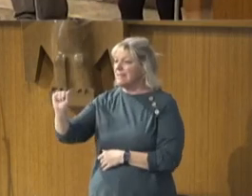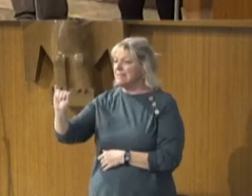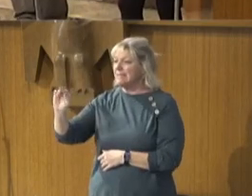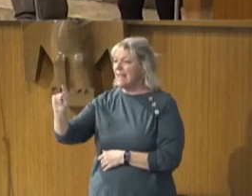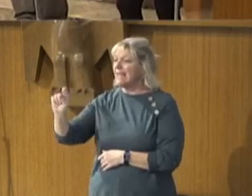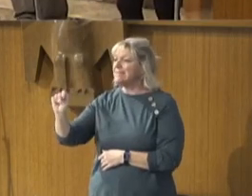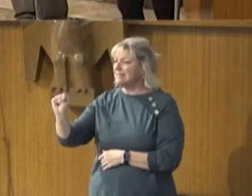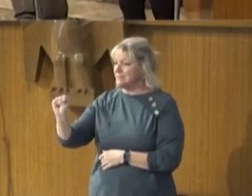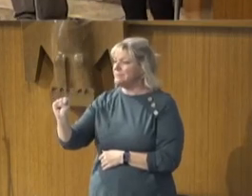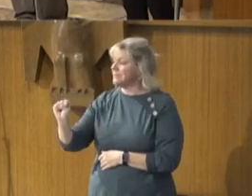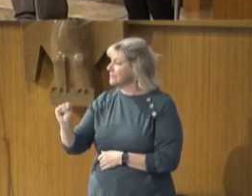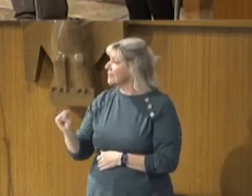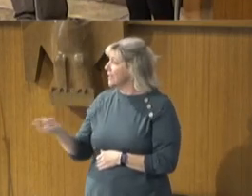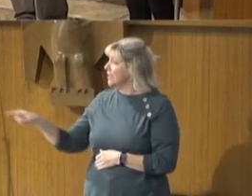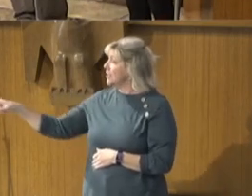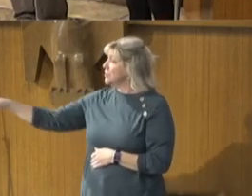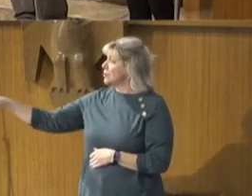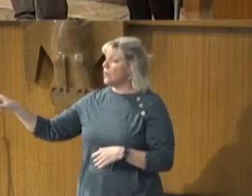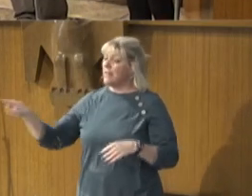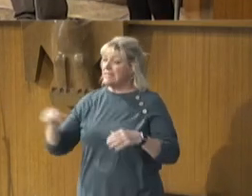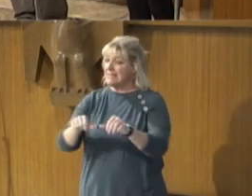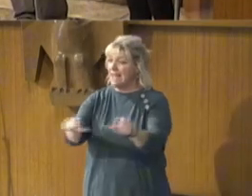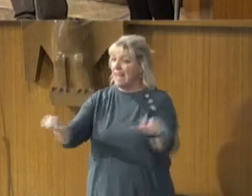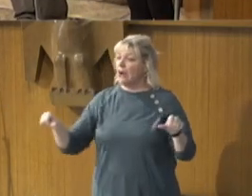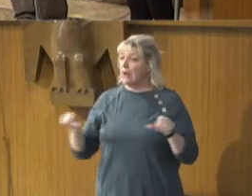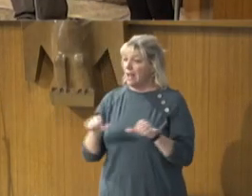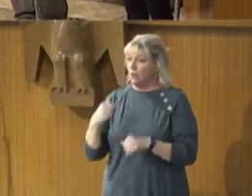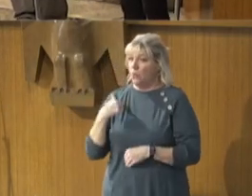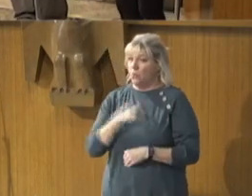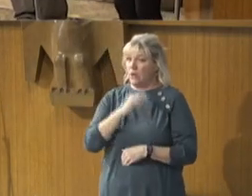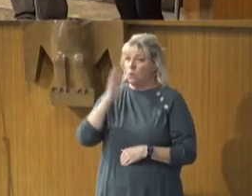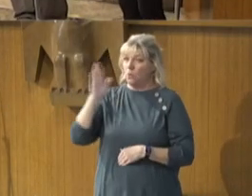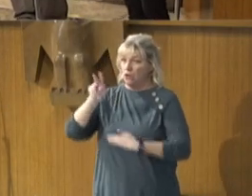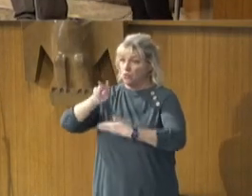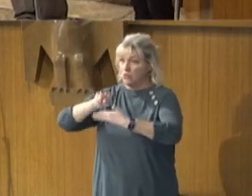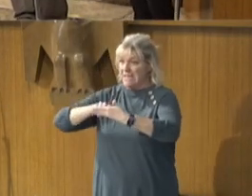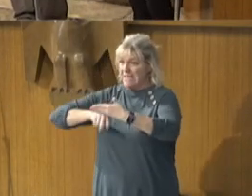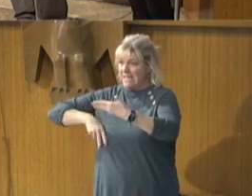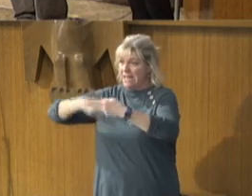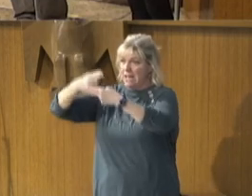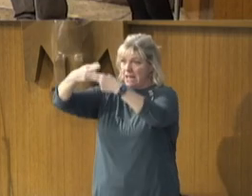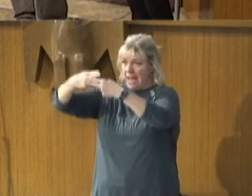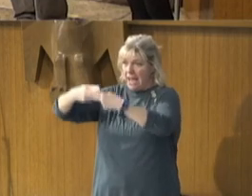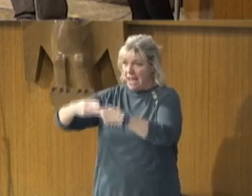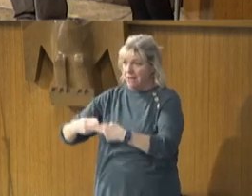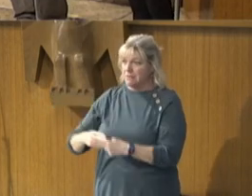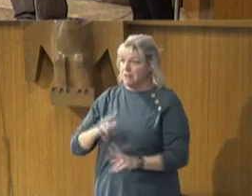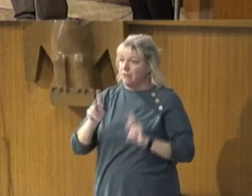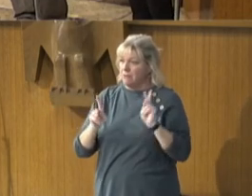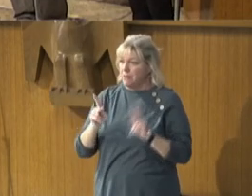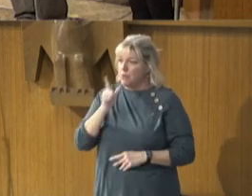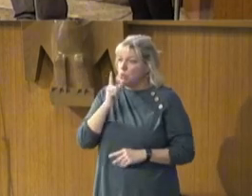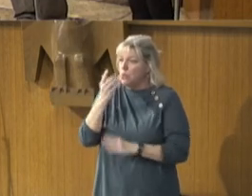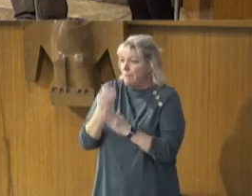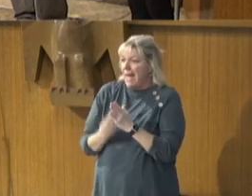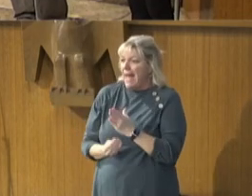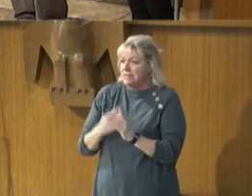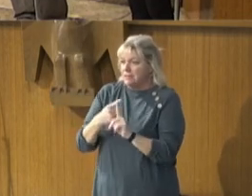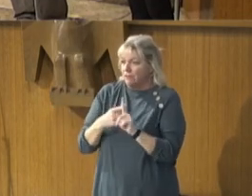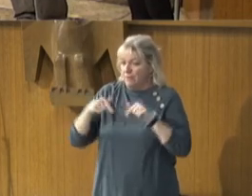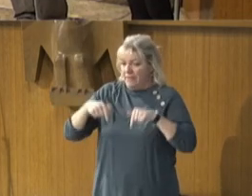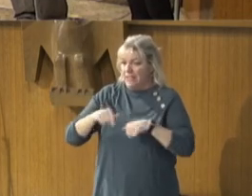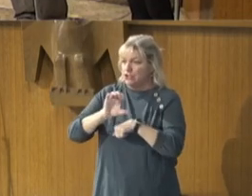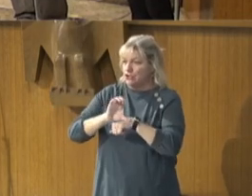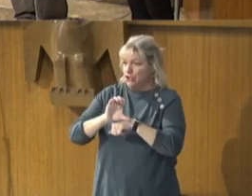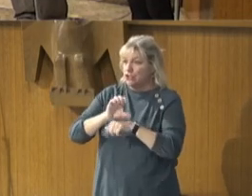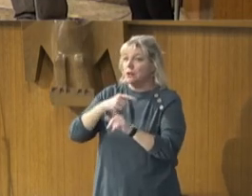this little altarpiece here, and we'll be reading the names of anyone in our church who has passed in the last year, as well as names of your